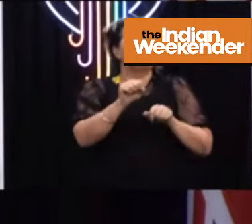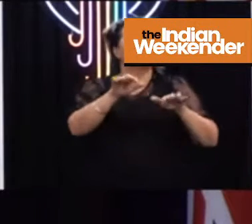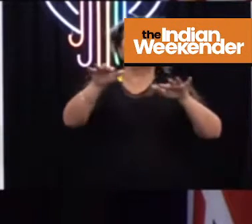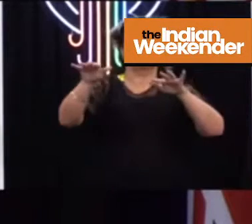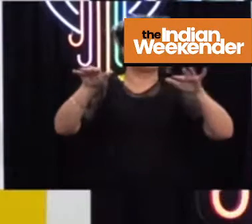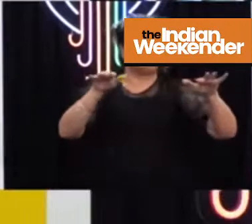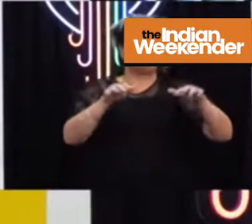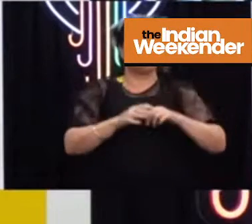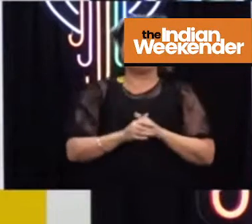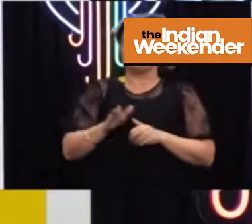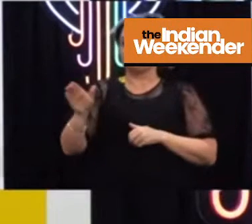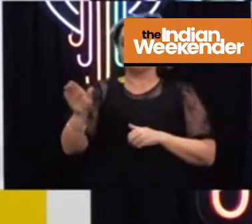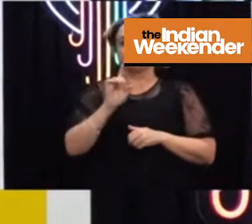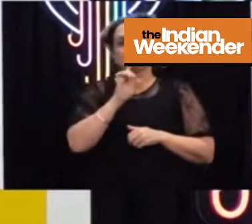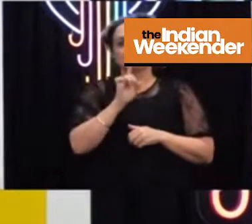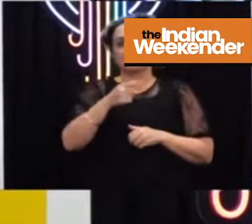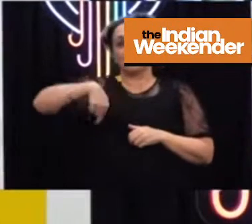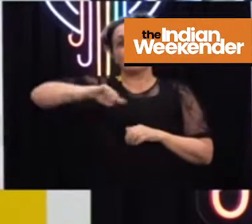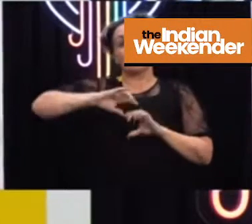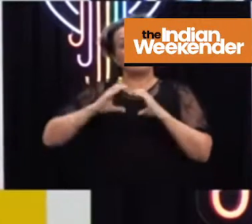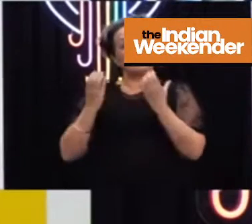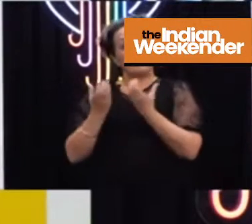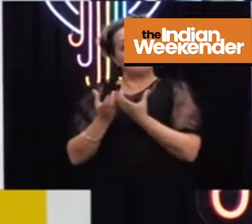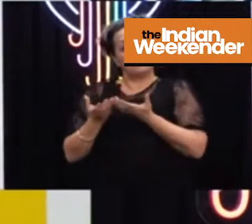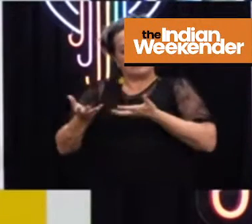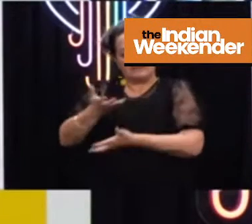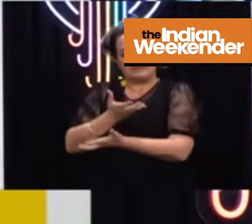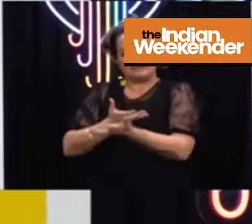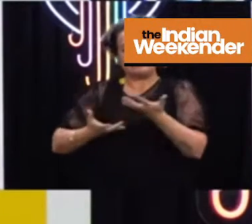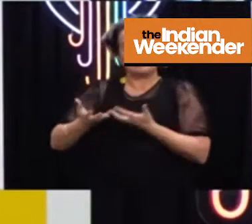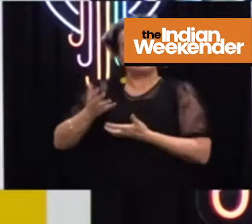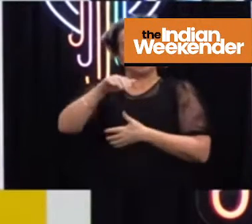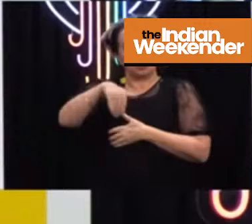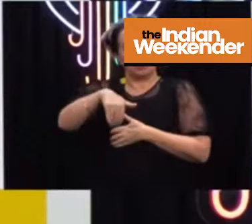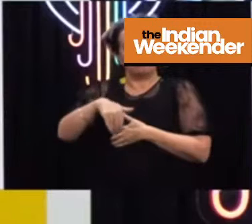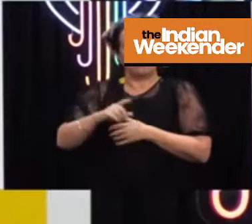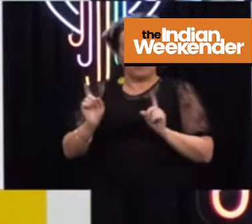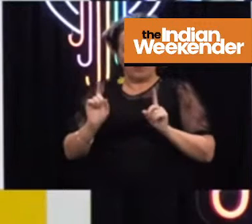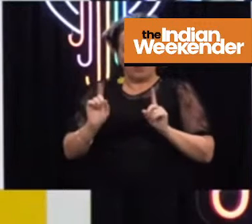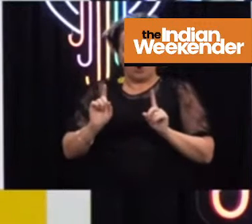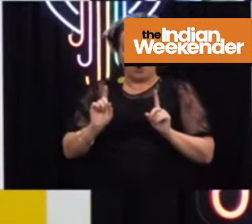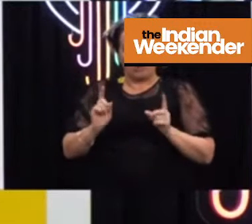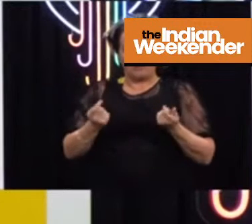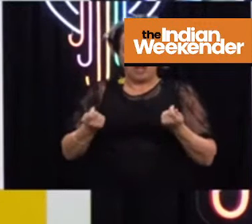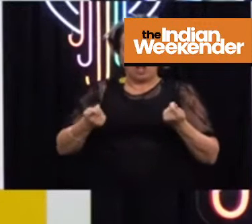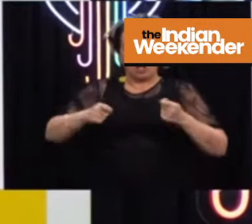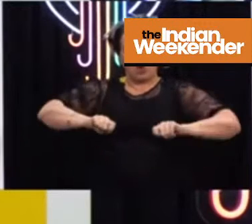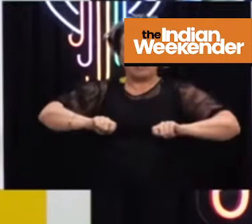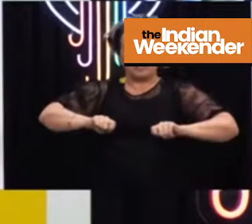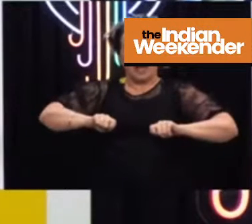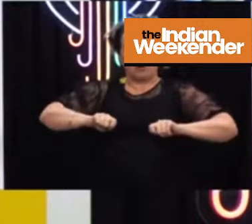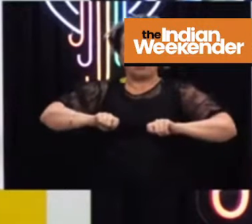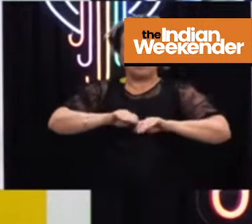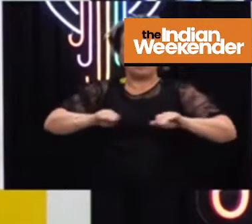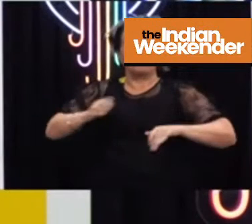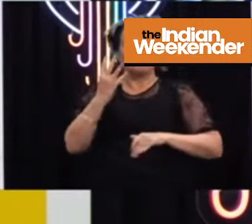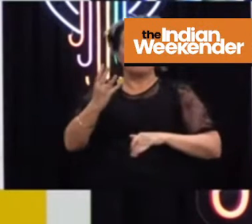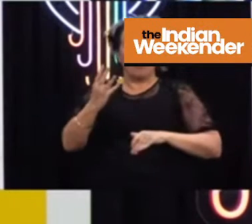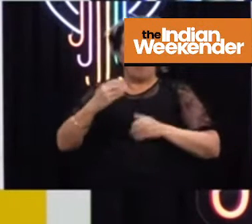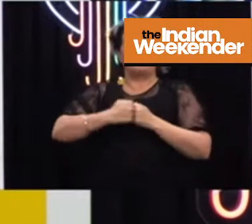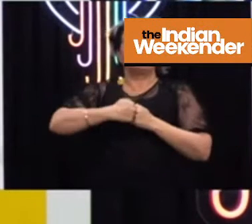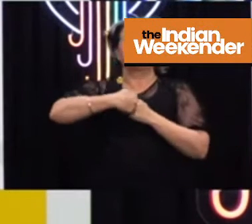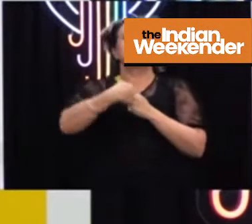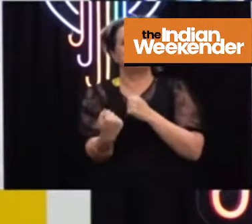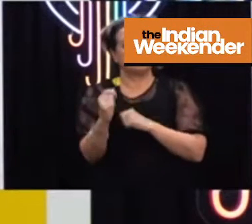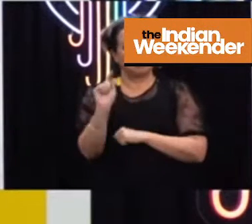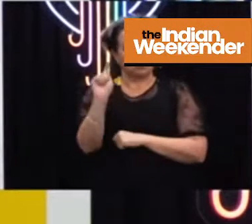when we had our conversation as a cabinet around the extension of Alert Level 4 for Tamaki Makaurau, one of the conversations